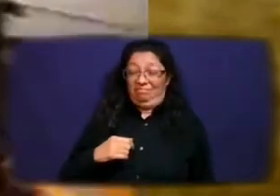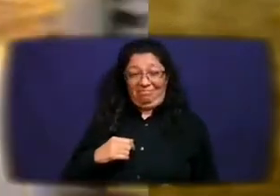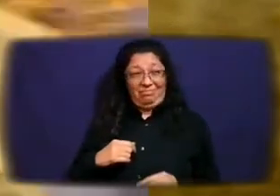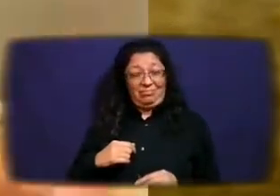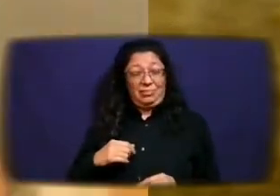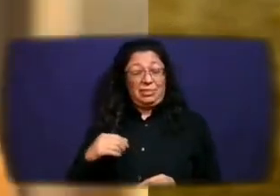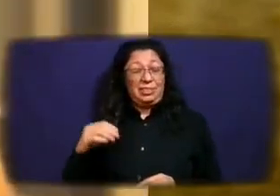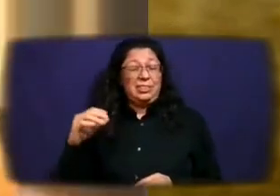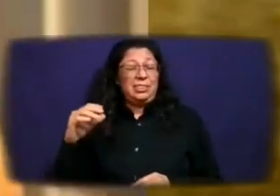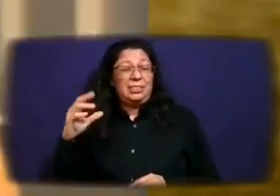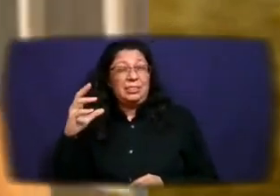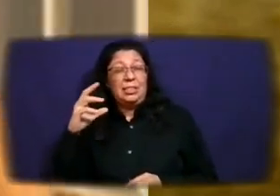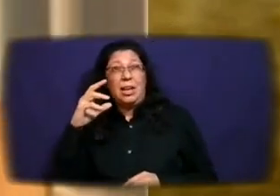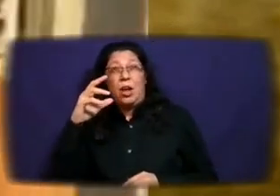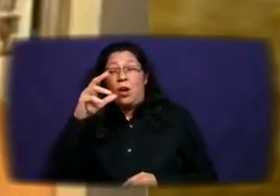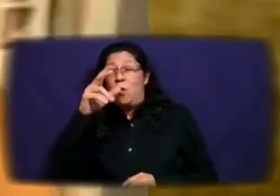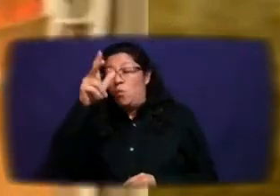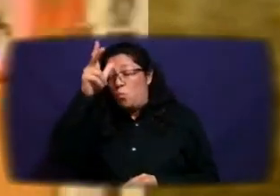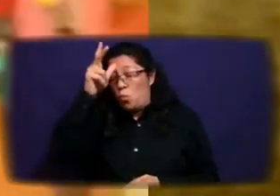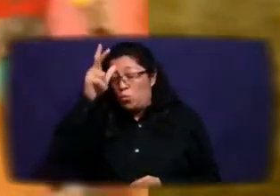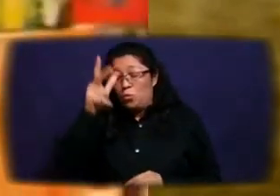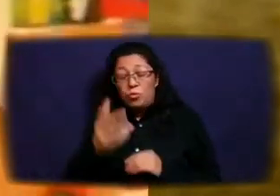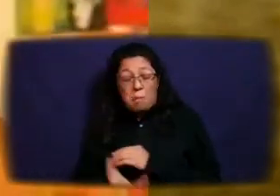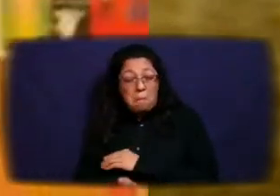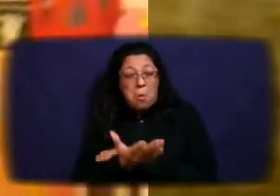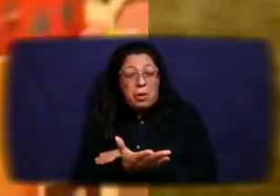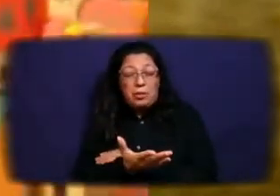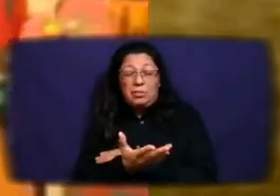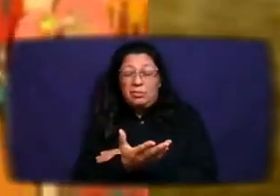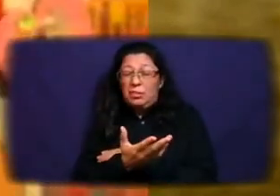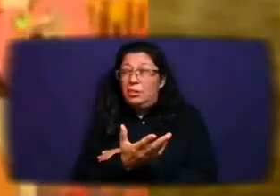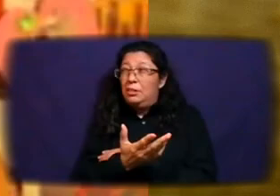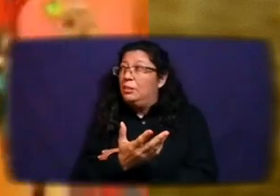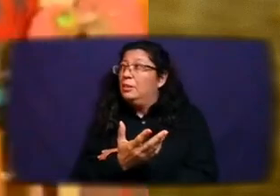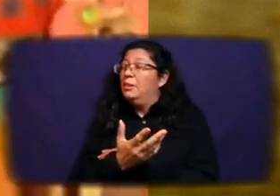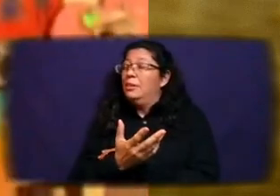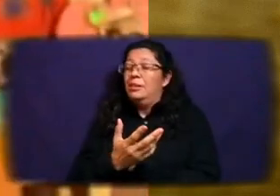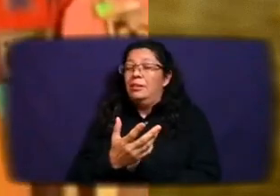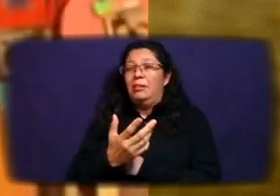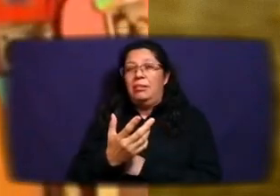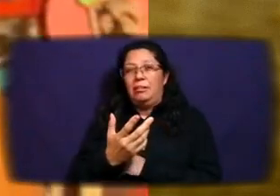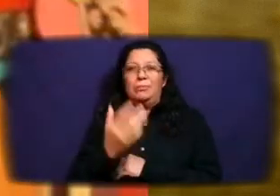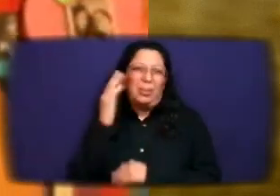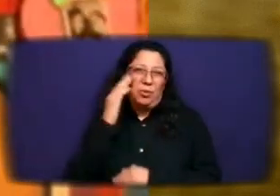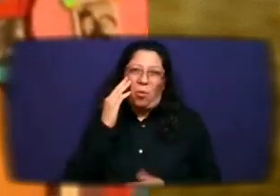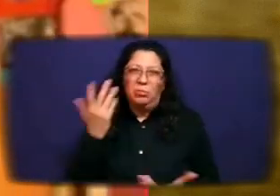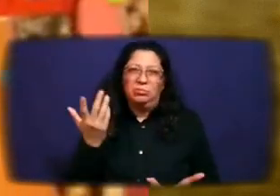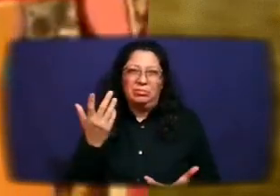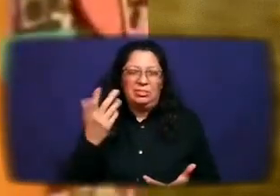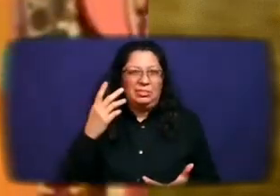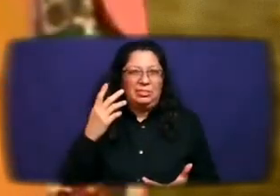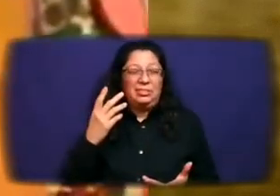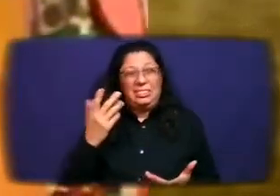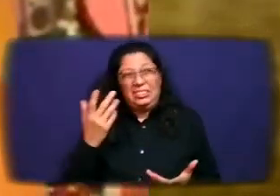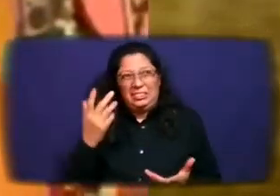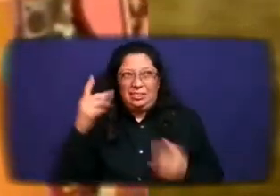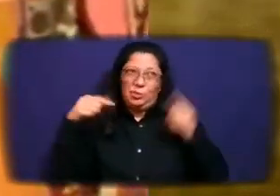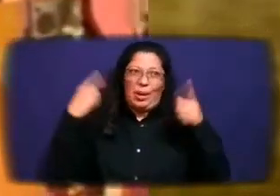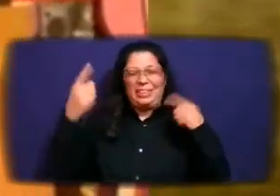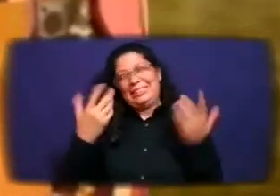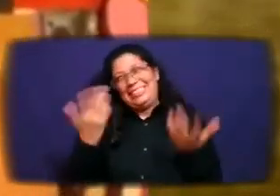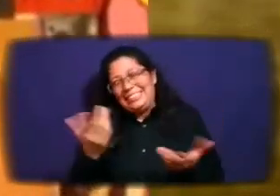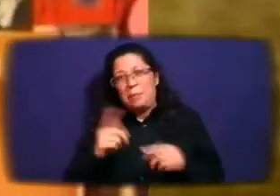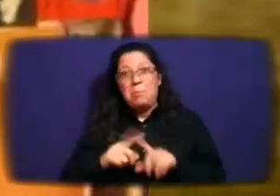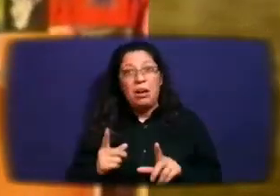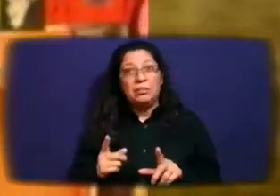the sound of roosters in the morning. It all sounds a little crazy, but